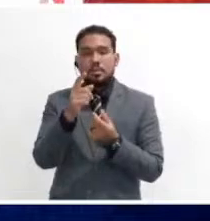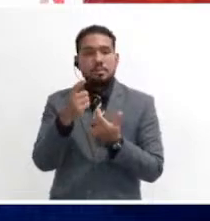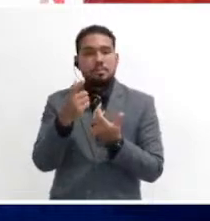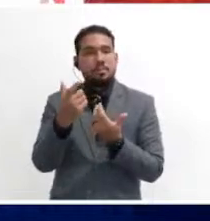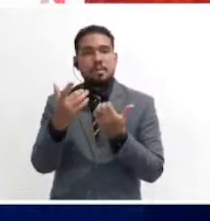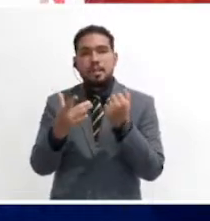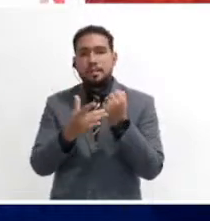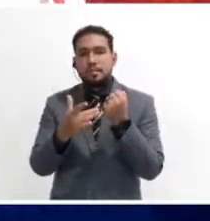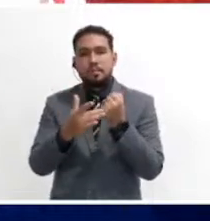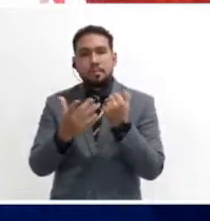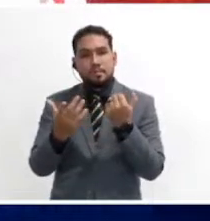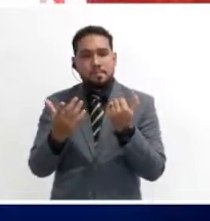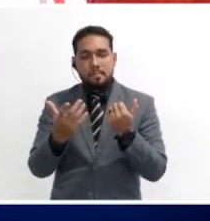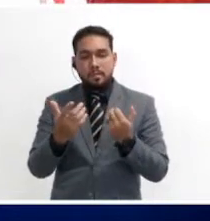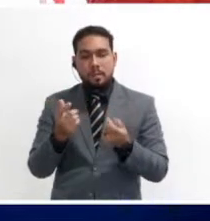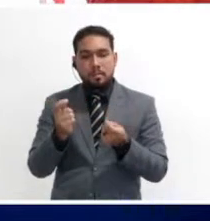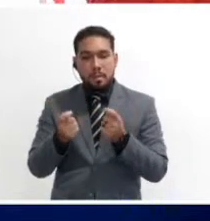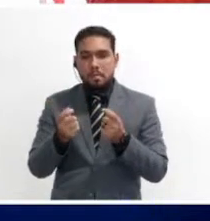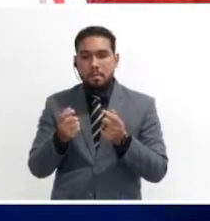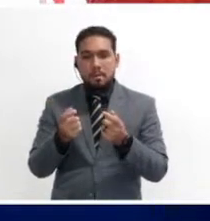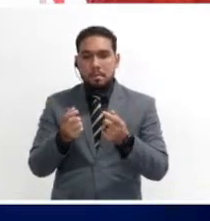other applications.